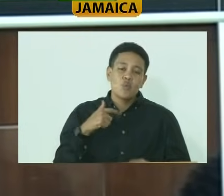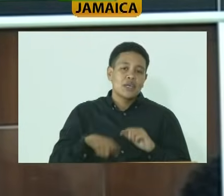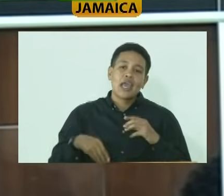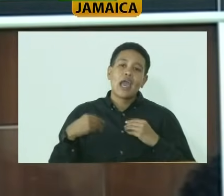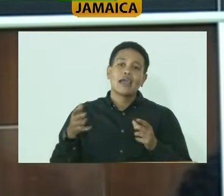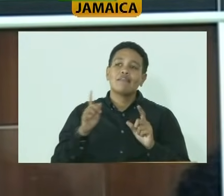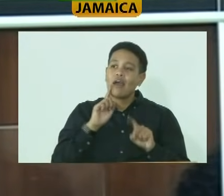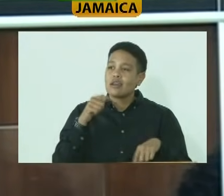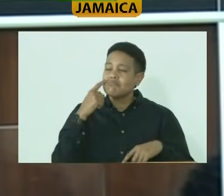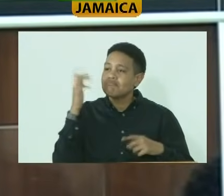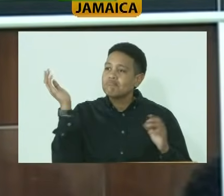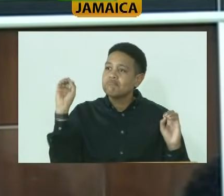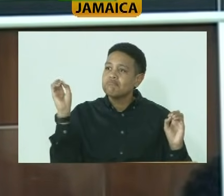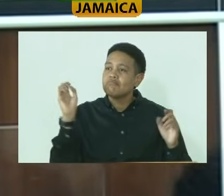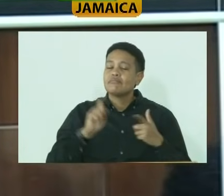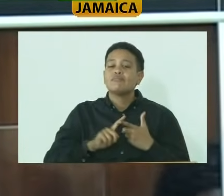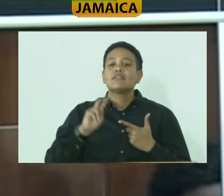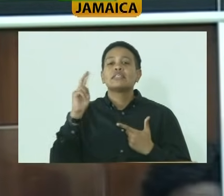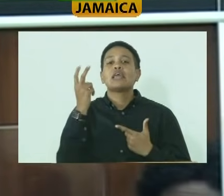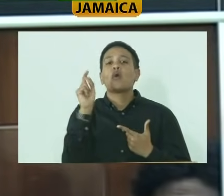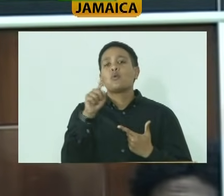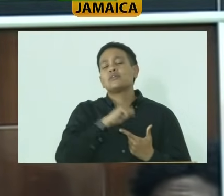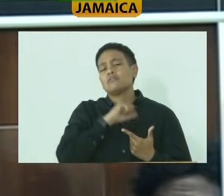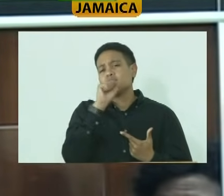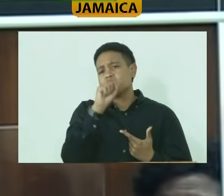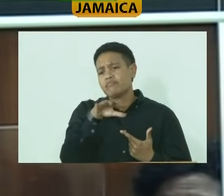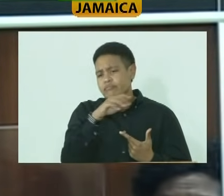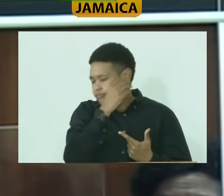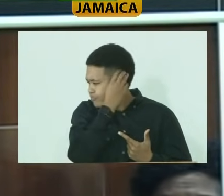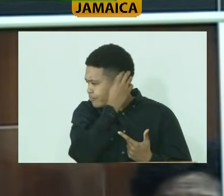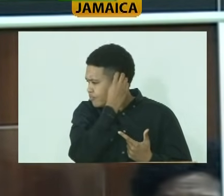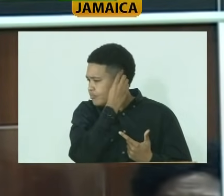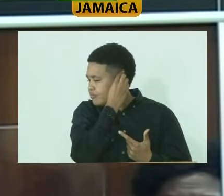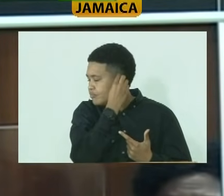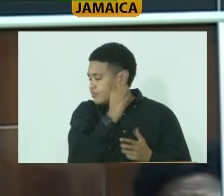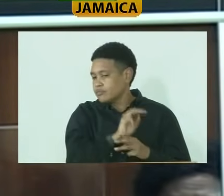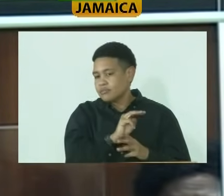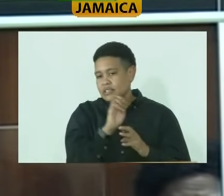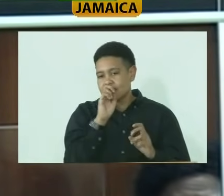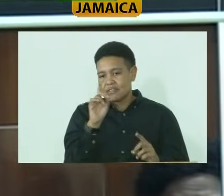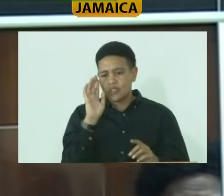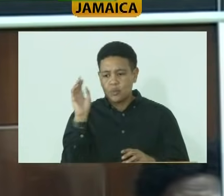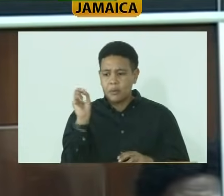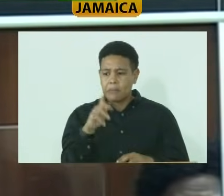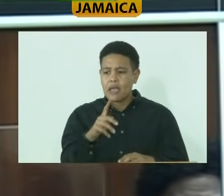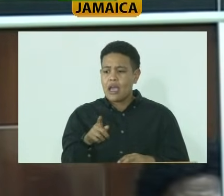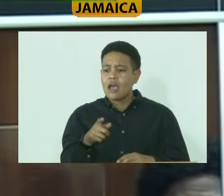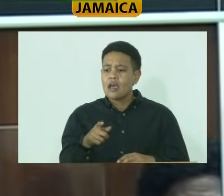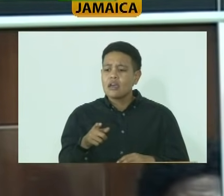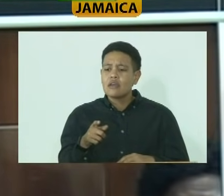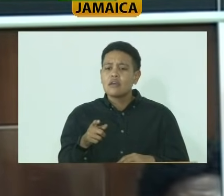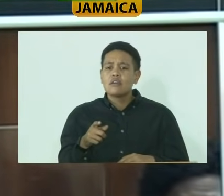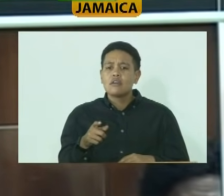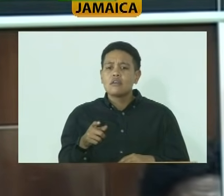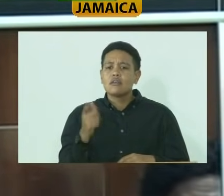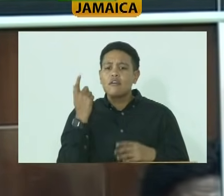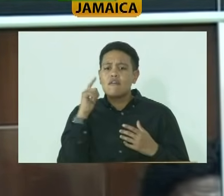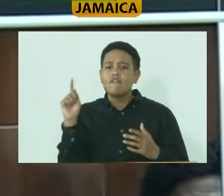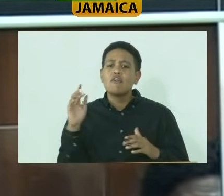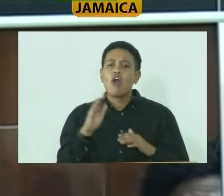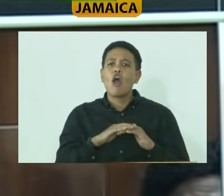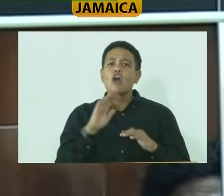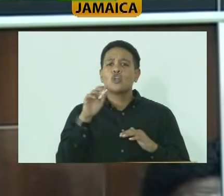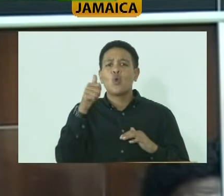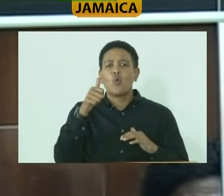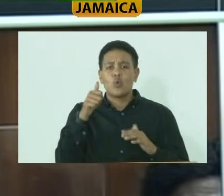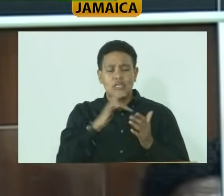any answers. The second question I want to ask, and the Minister of Education is coming back in, for on the Own Your